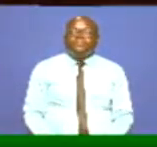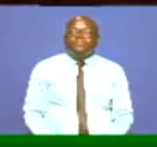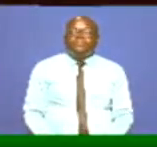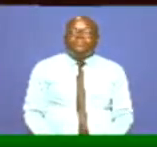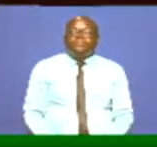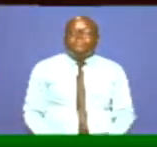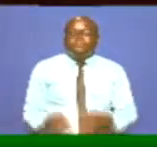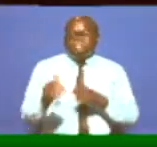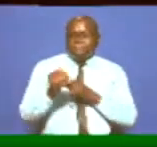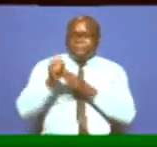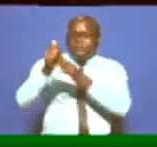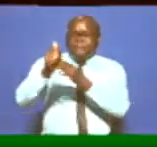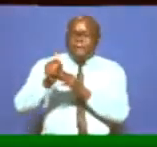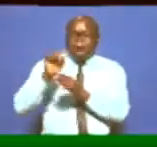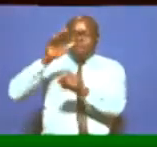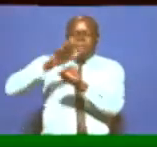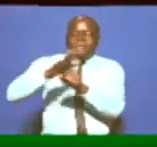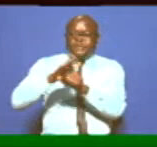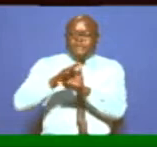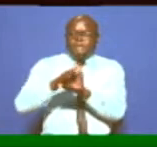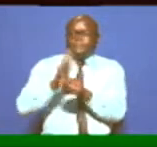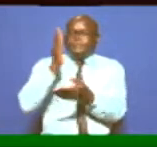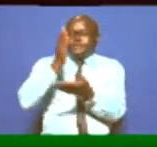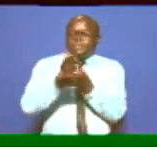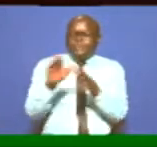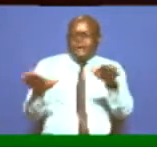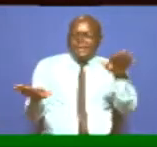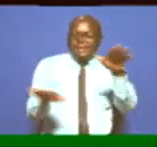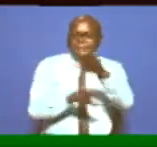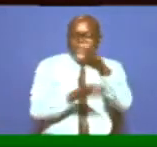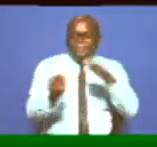The leader of majority, actually the deputy leader of majority.